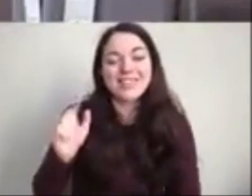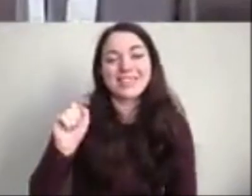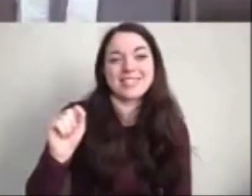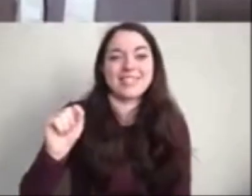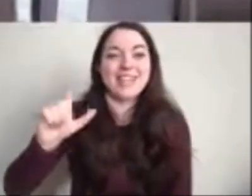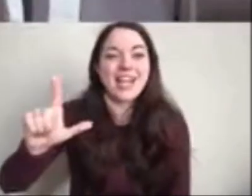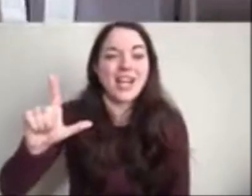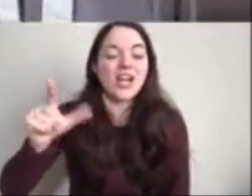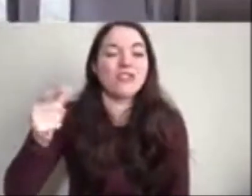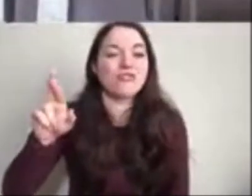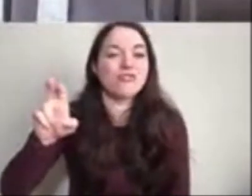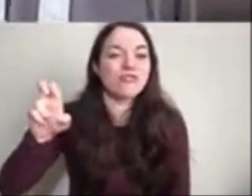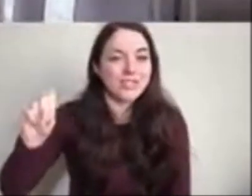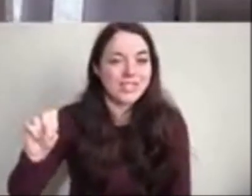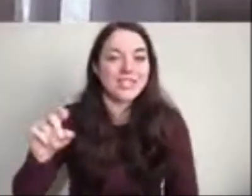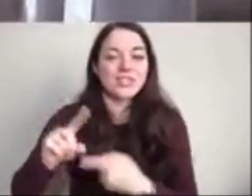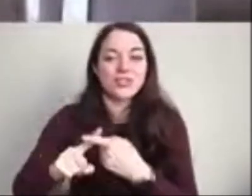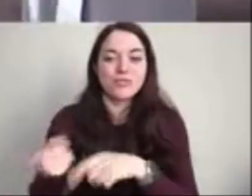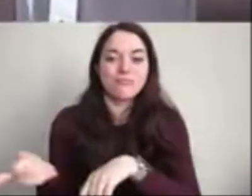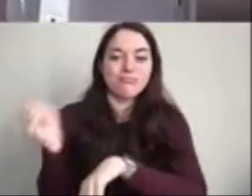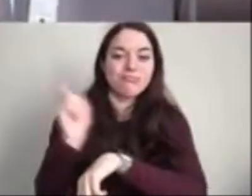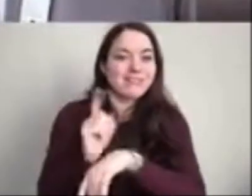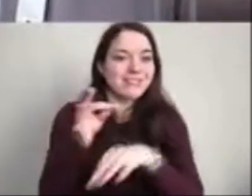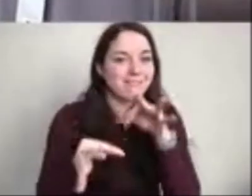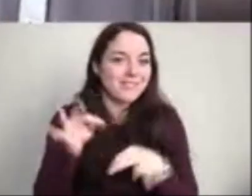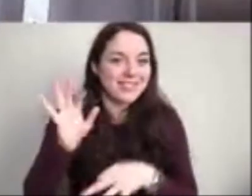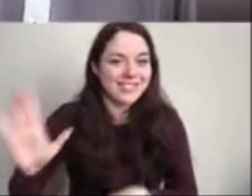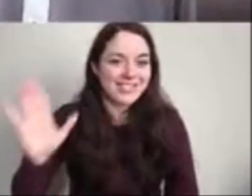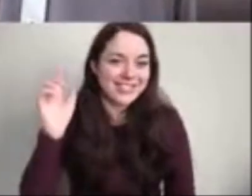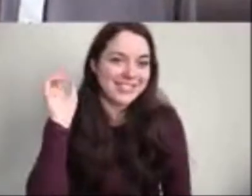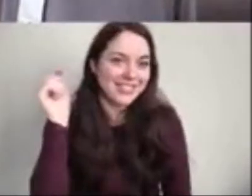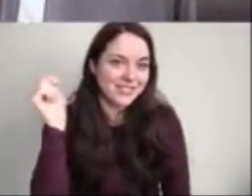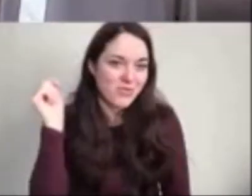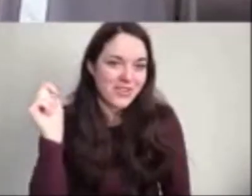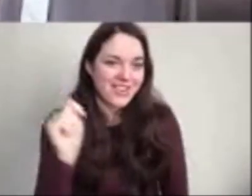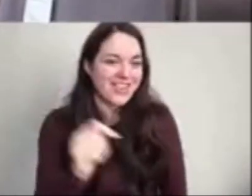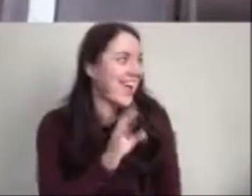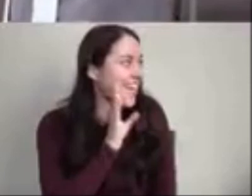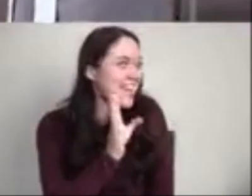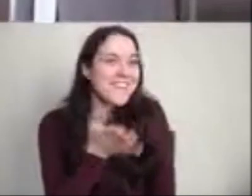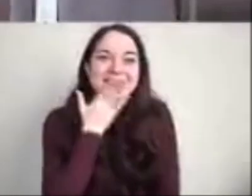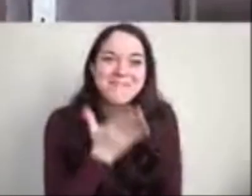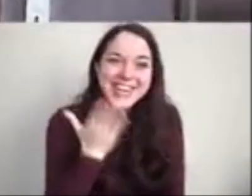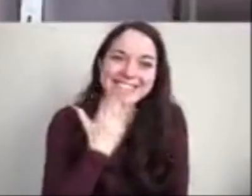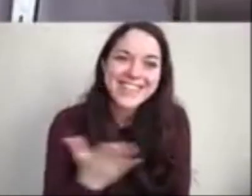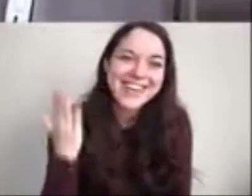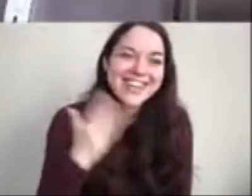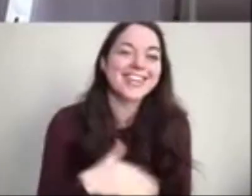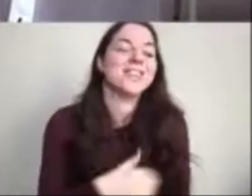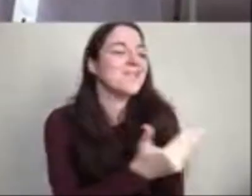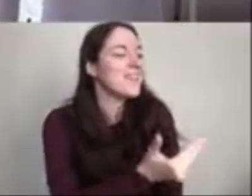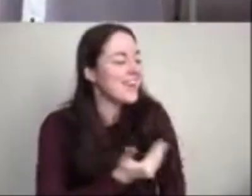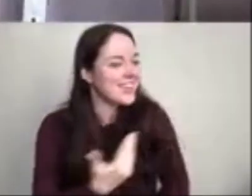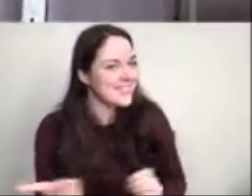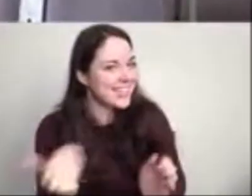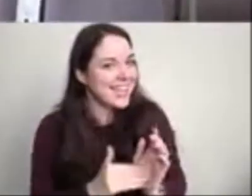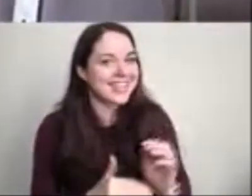your testimony. Welcome, T.L. Thank you. Good morning, everyone. Good morning. Good morning. Welcome, welcome again.